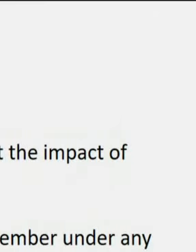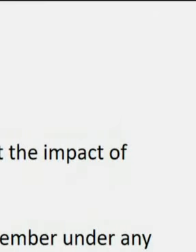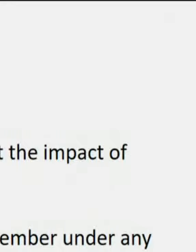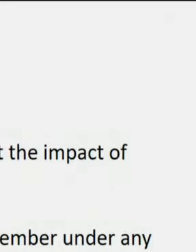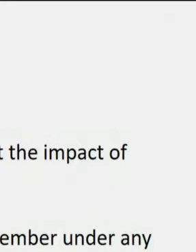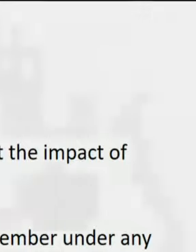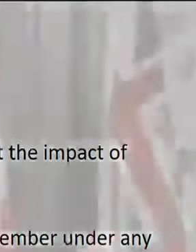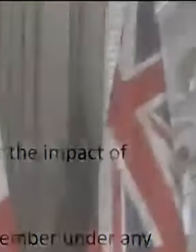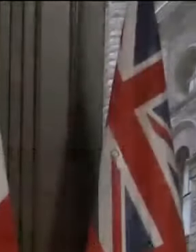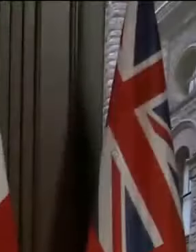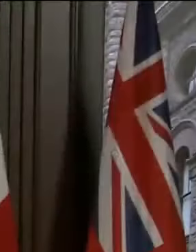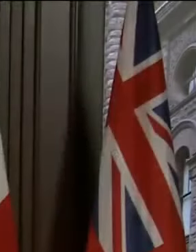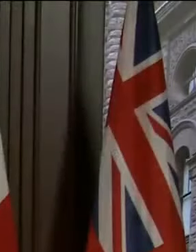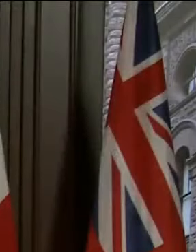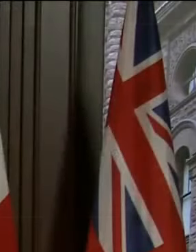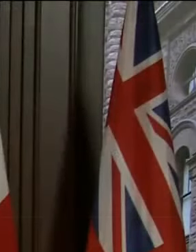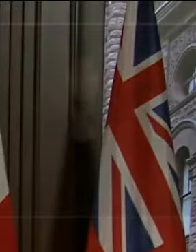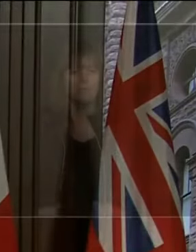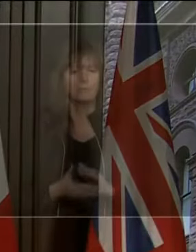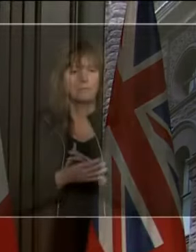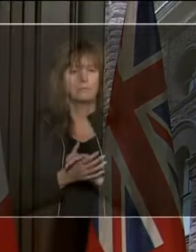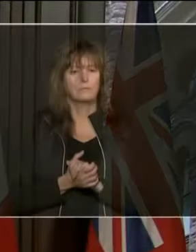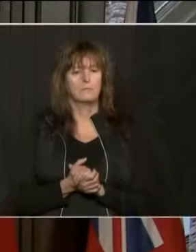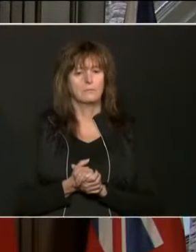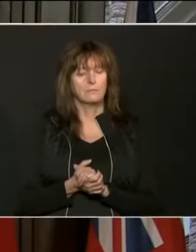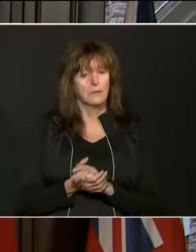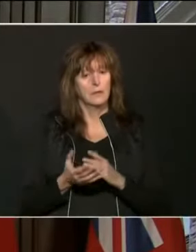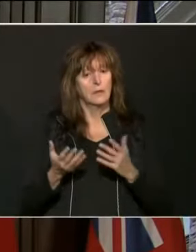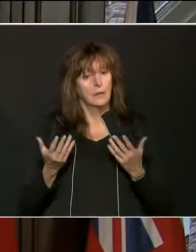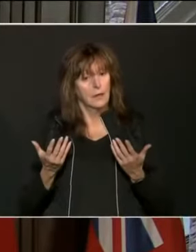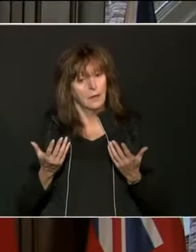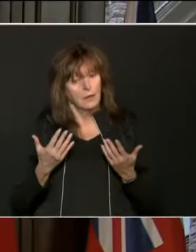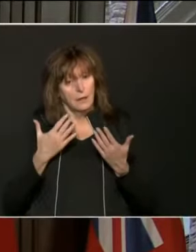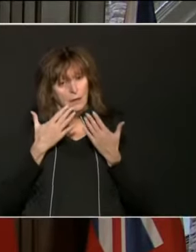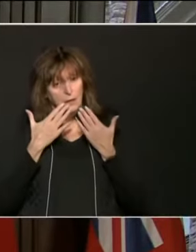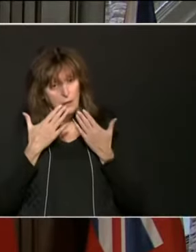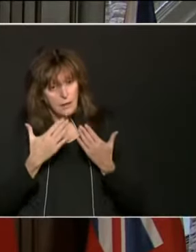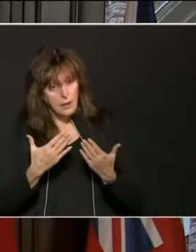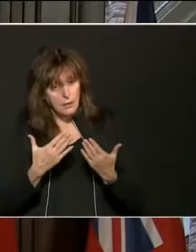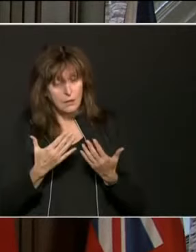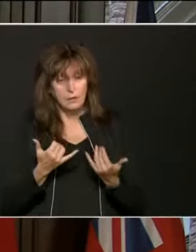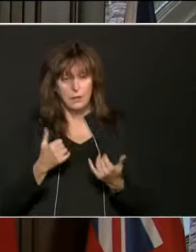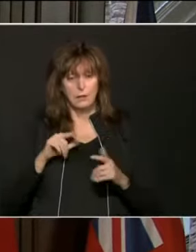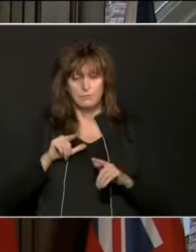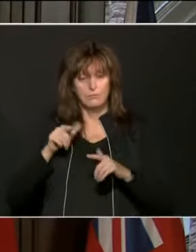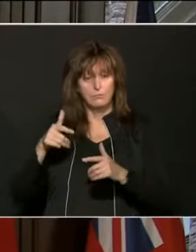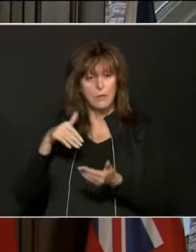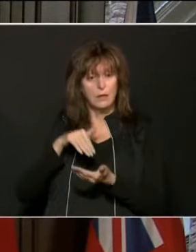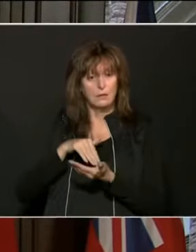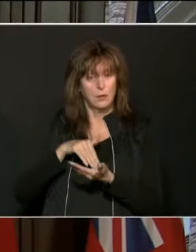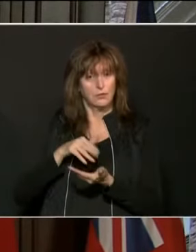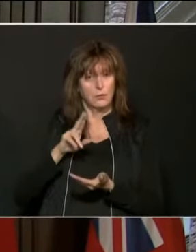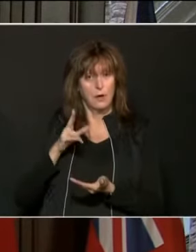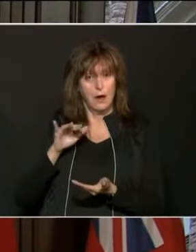of our communities. With that, thank you, and I'll turn it back over to Dr. Huyer.